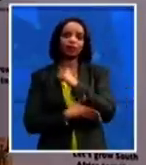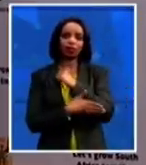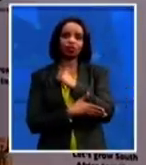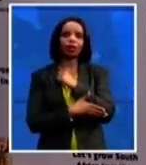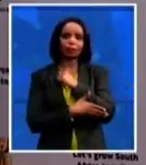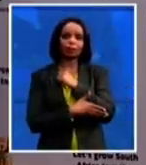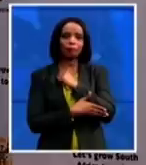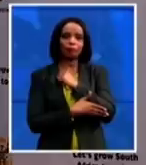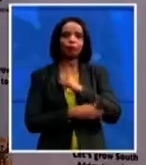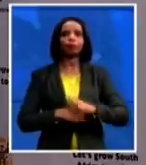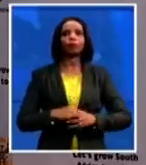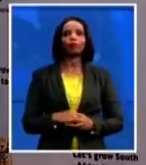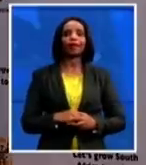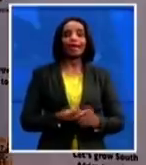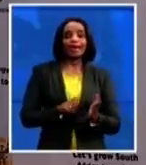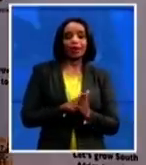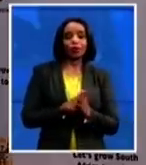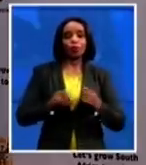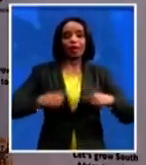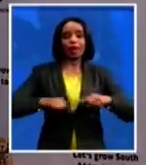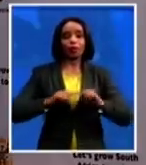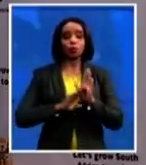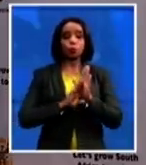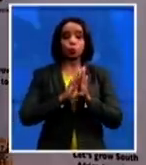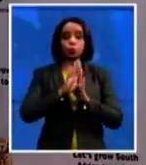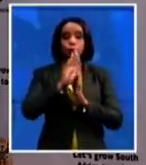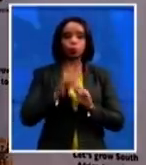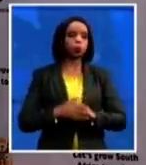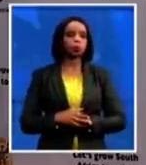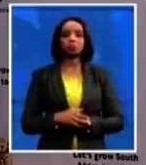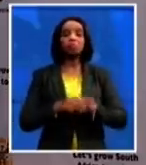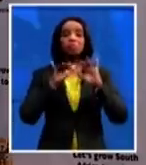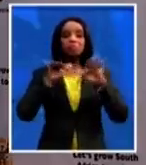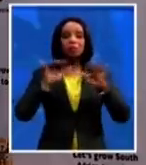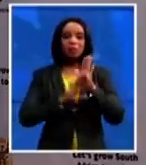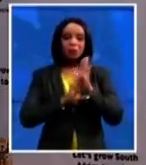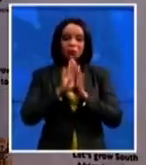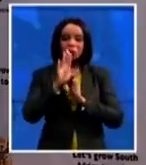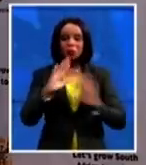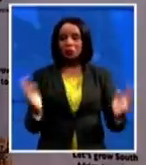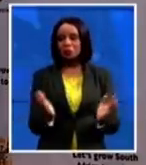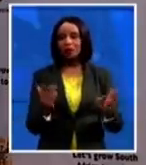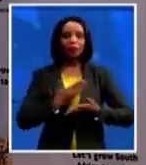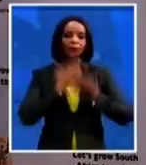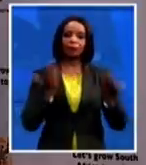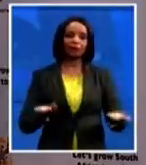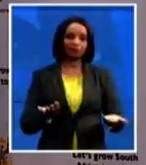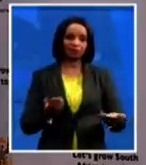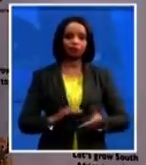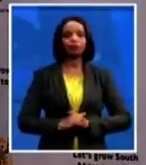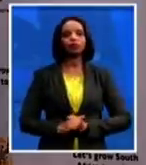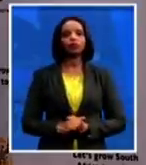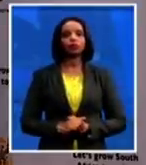development. Cabinet remains encouraged that the justice system continues to take decisive